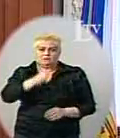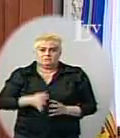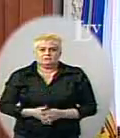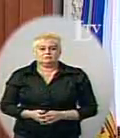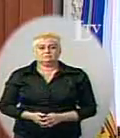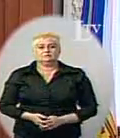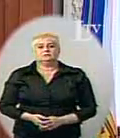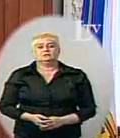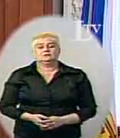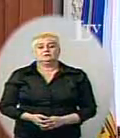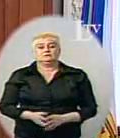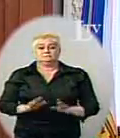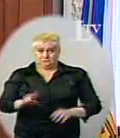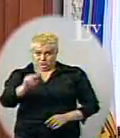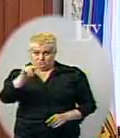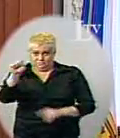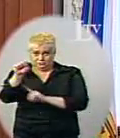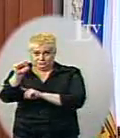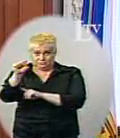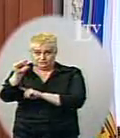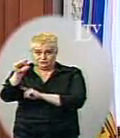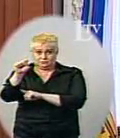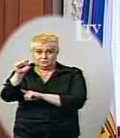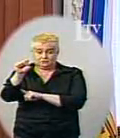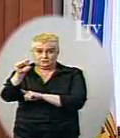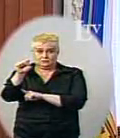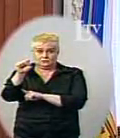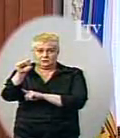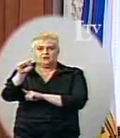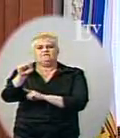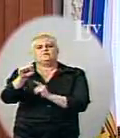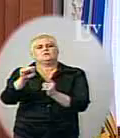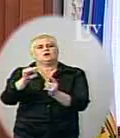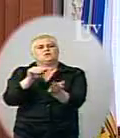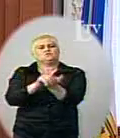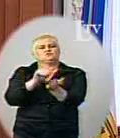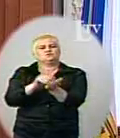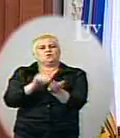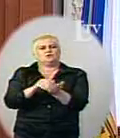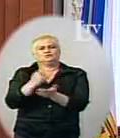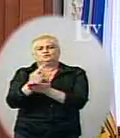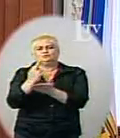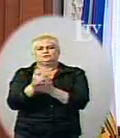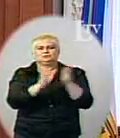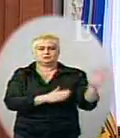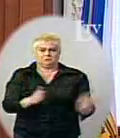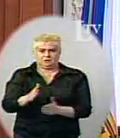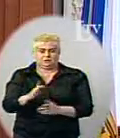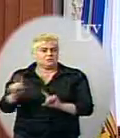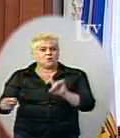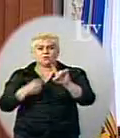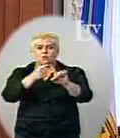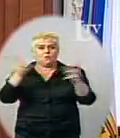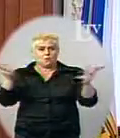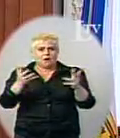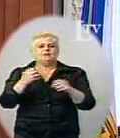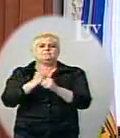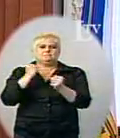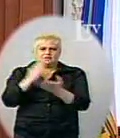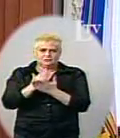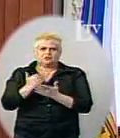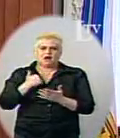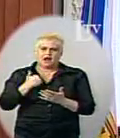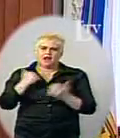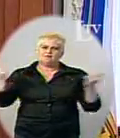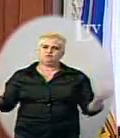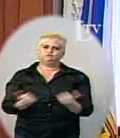Nova Scotia is working on a physician resource plan that will help ensure an adequate supply of family